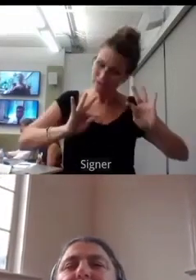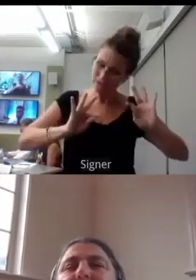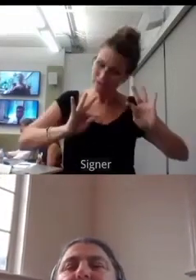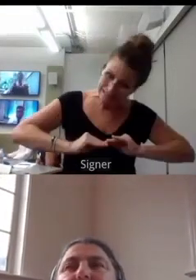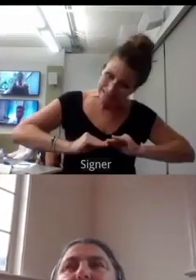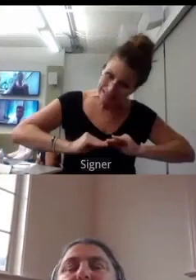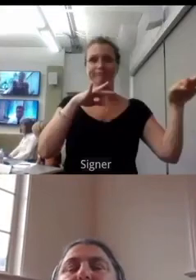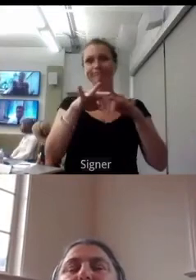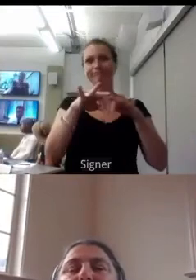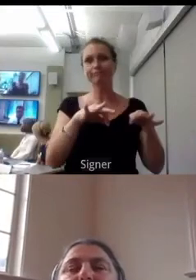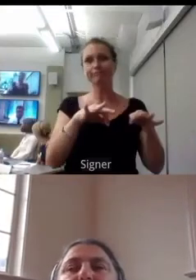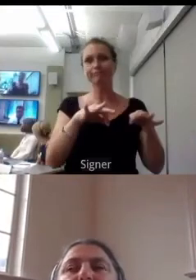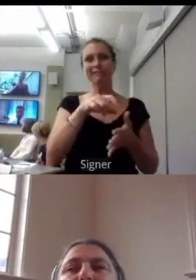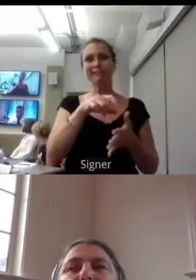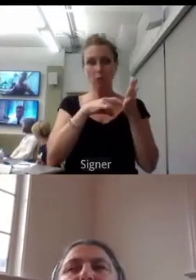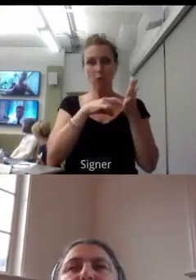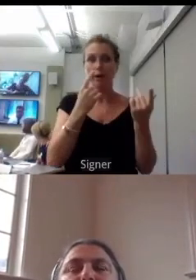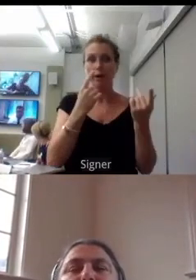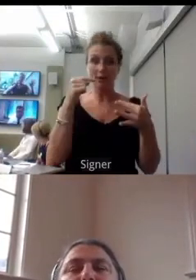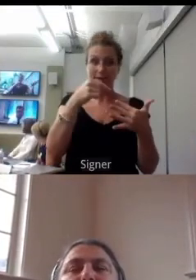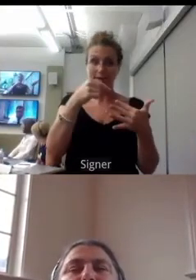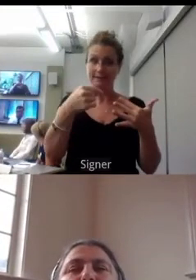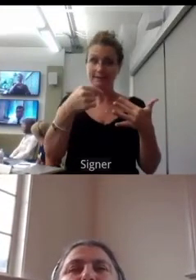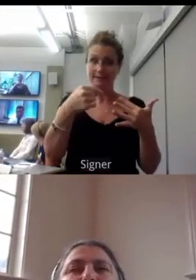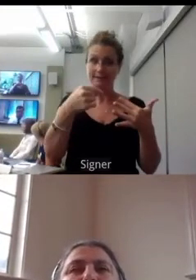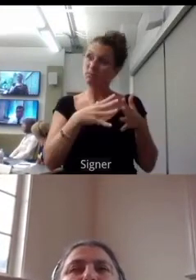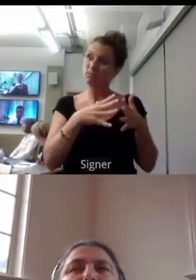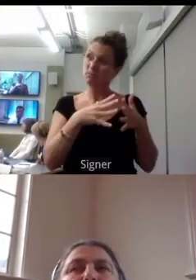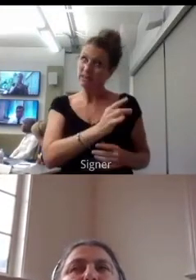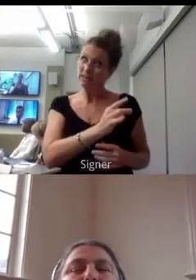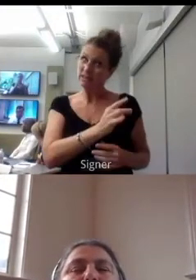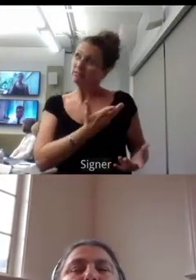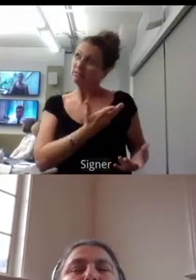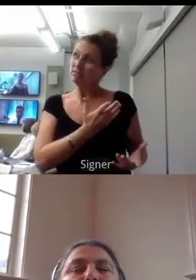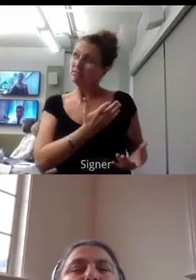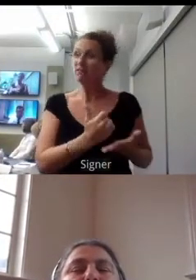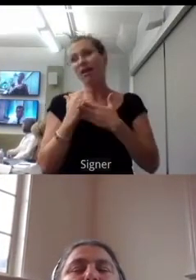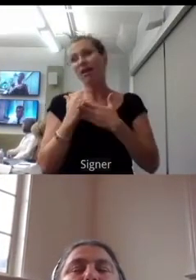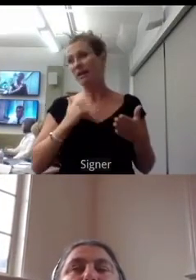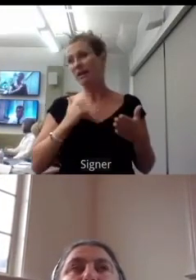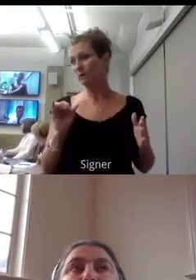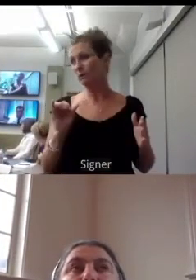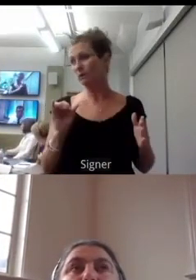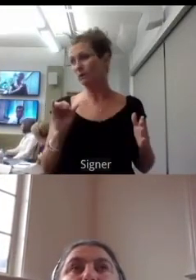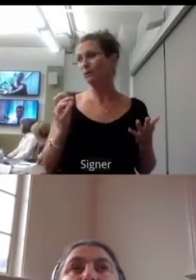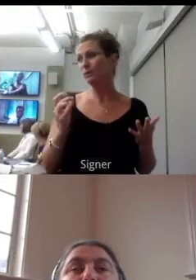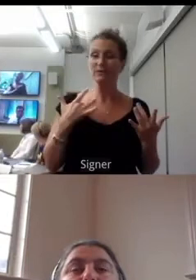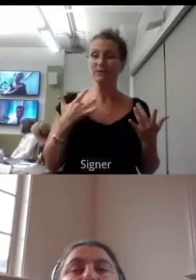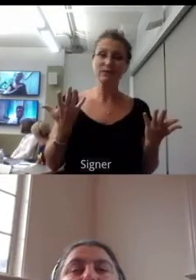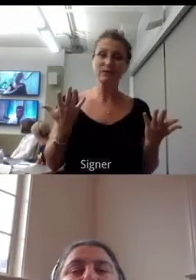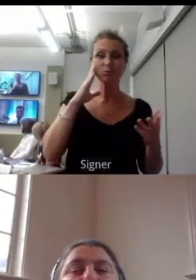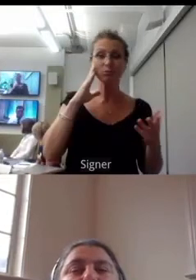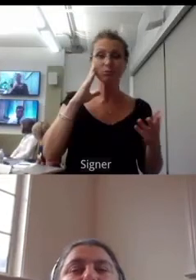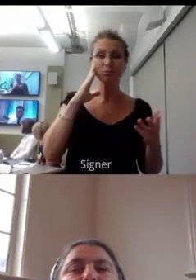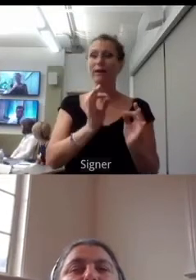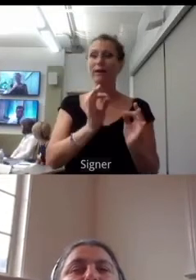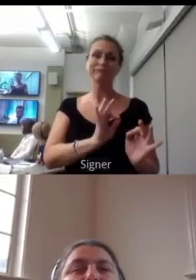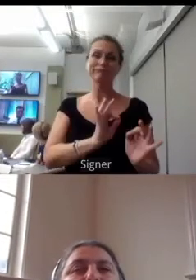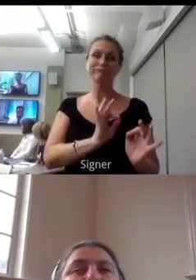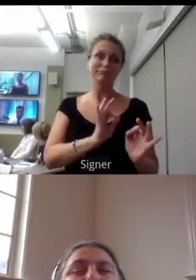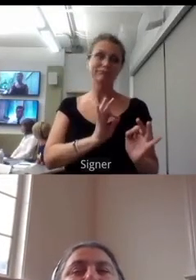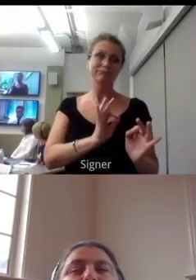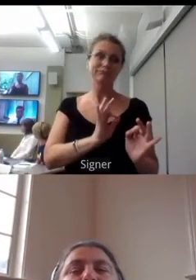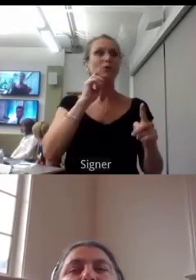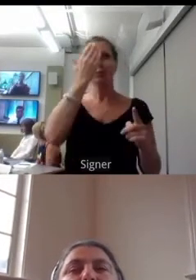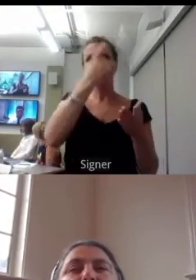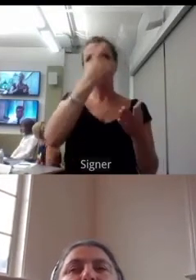done would be really helpful and would create a great path forward for Canada. All right, thank you very much. I'm going to come back to both of you in